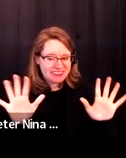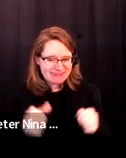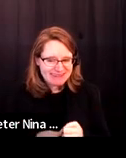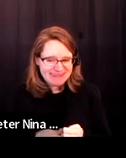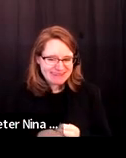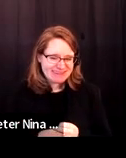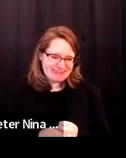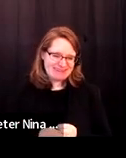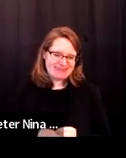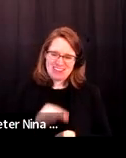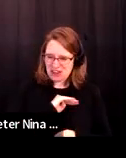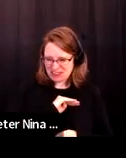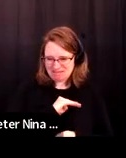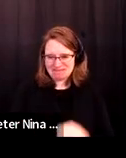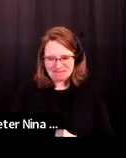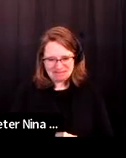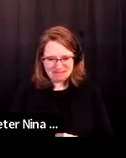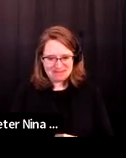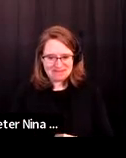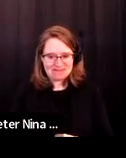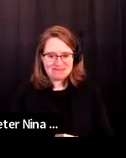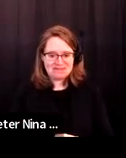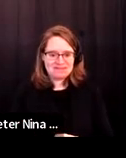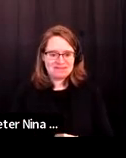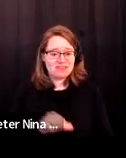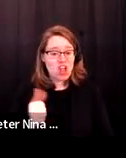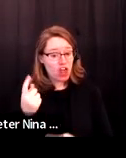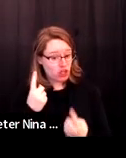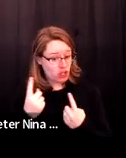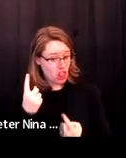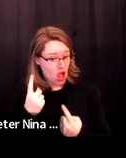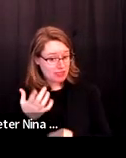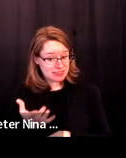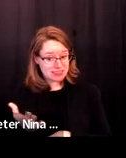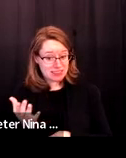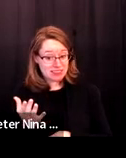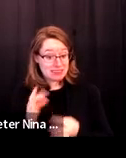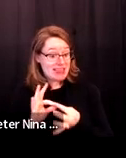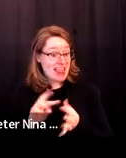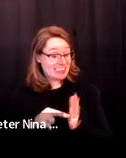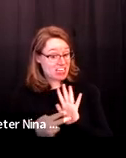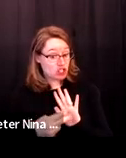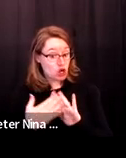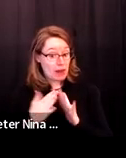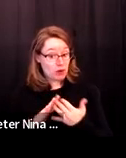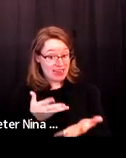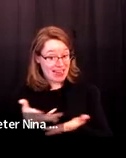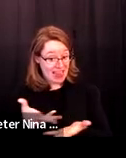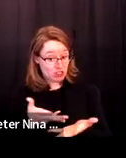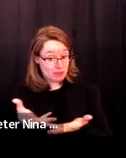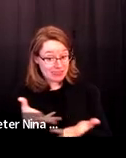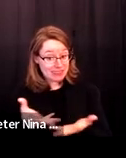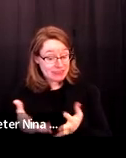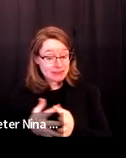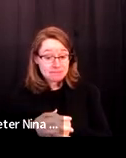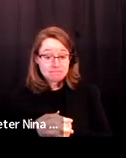All good. Any other thoughts maybe about the intentional community engagement goal,